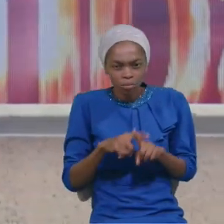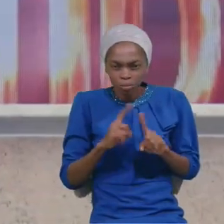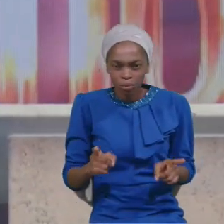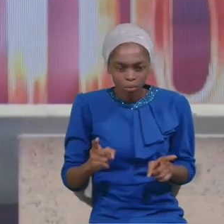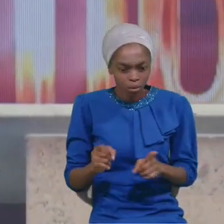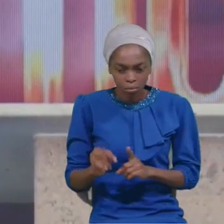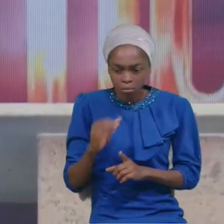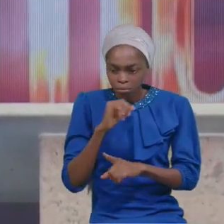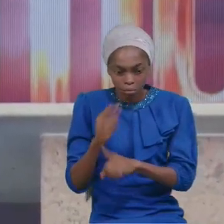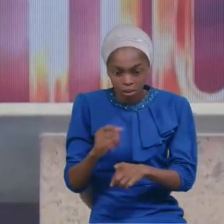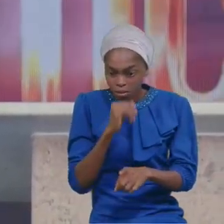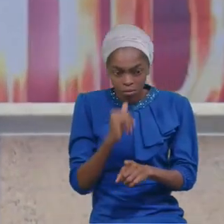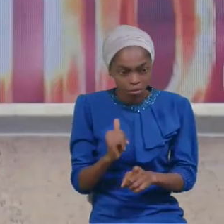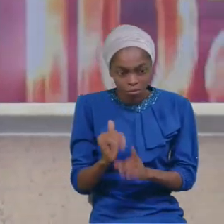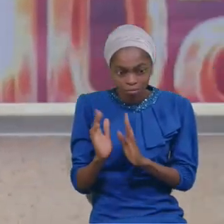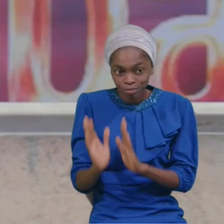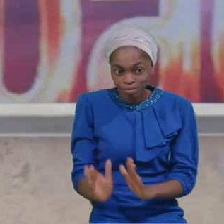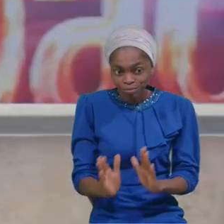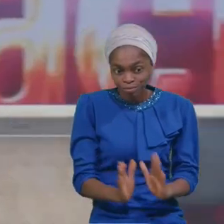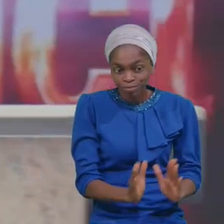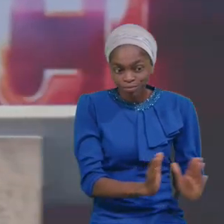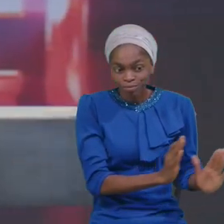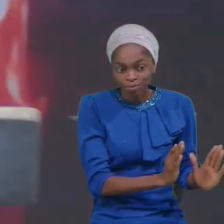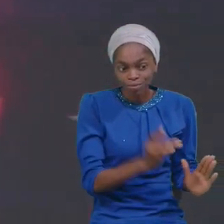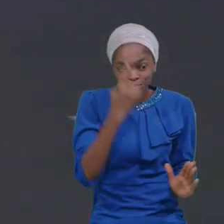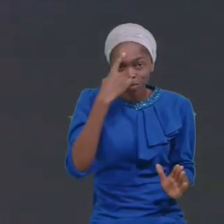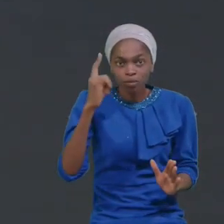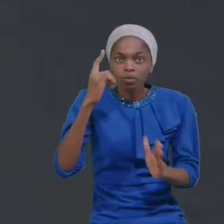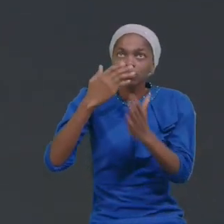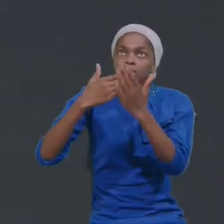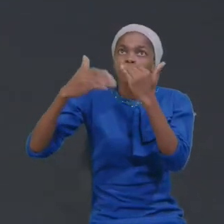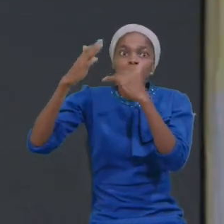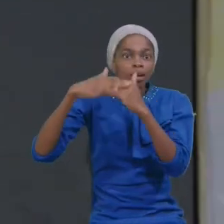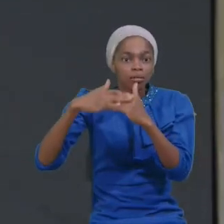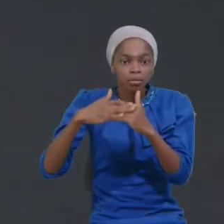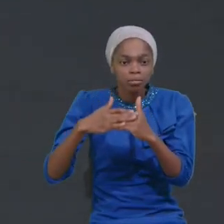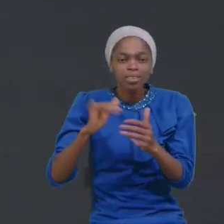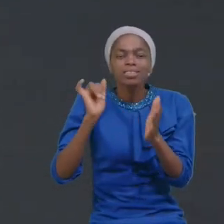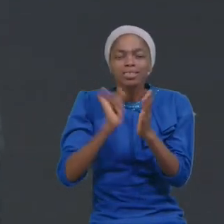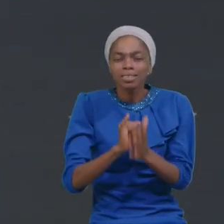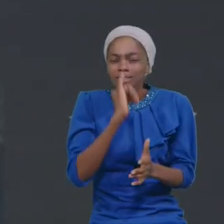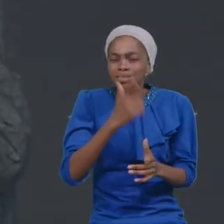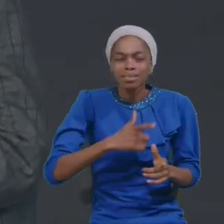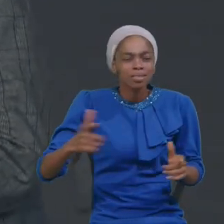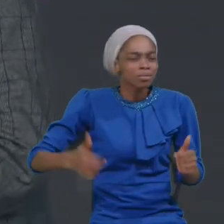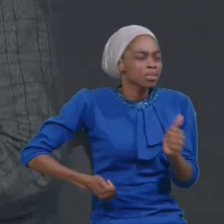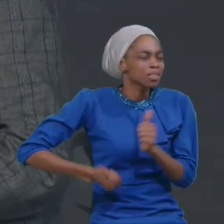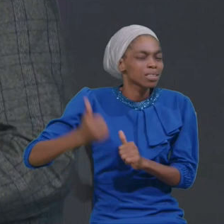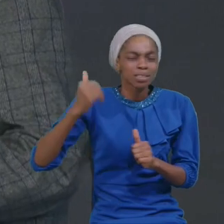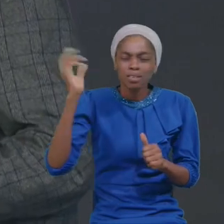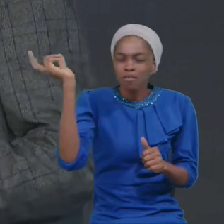the greatest fool in church. Forsake the foolish. All the foolish things, whatever